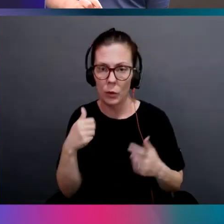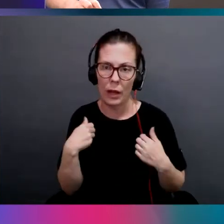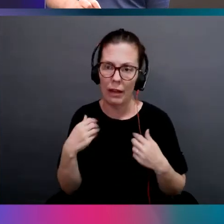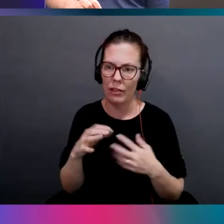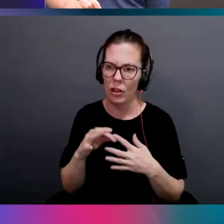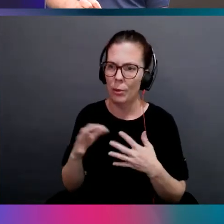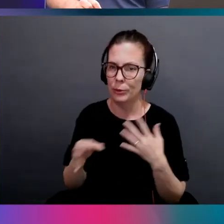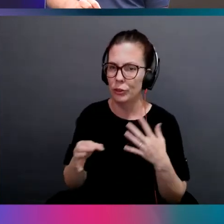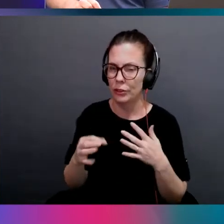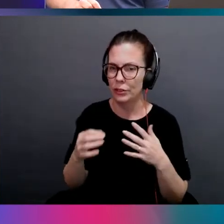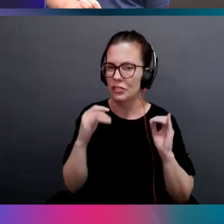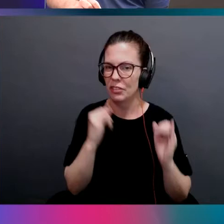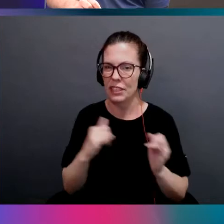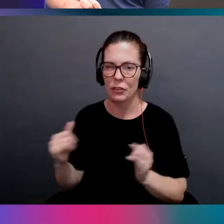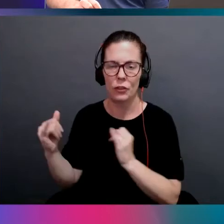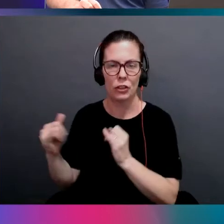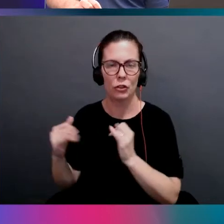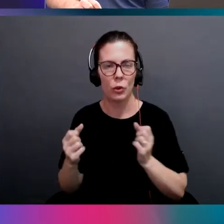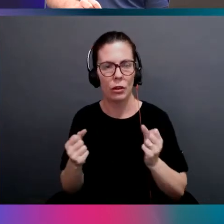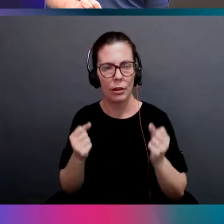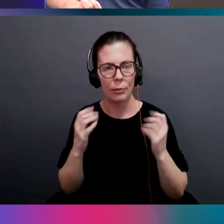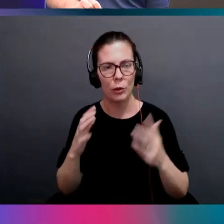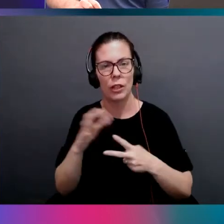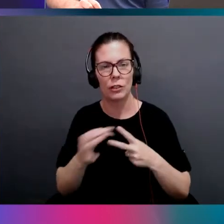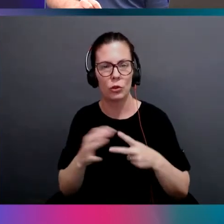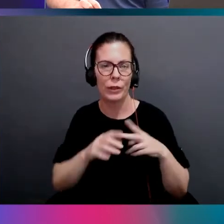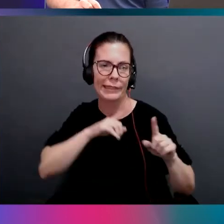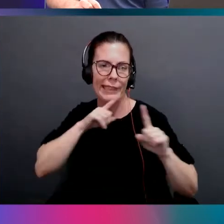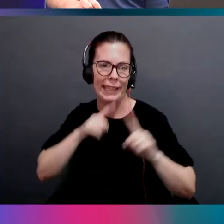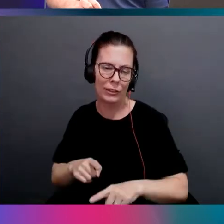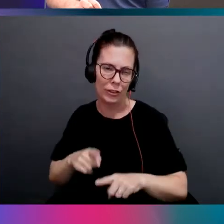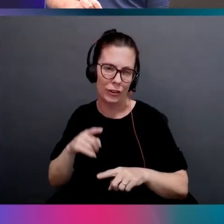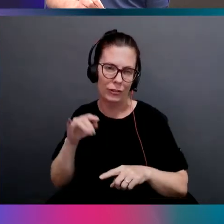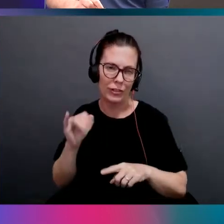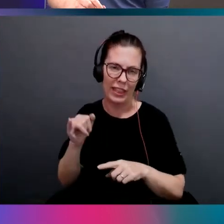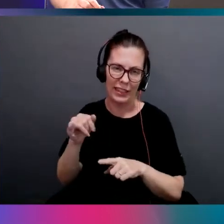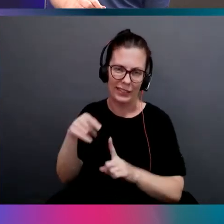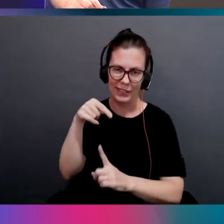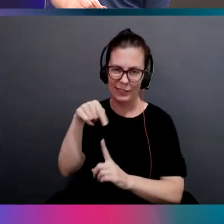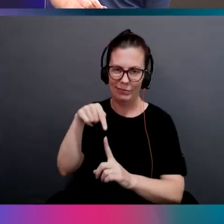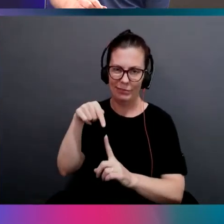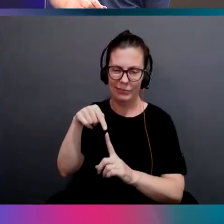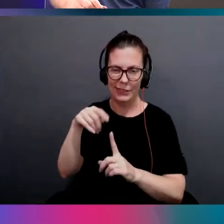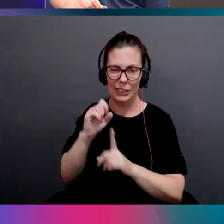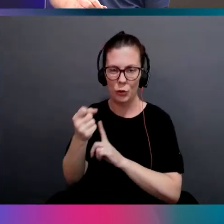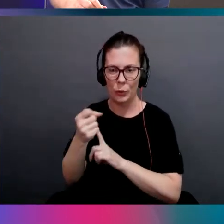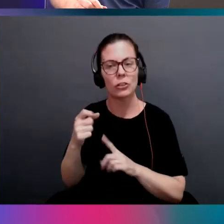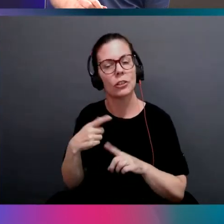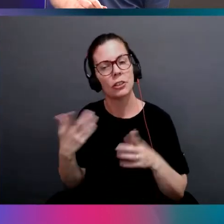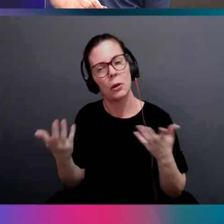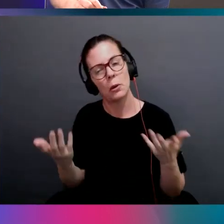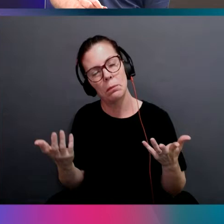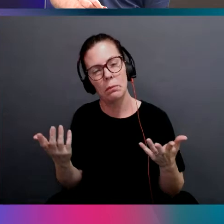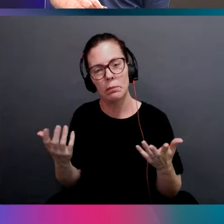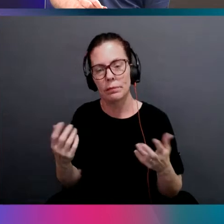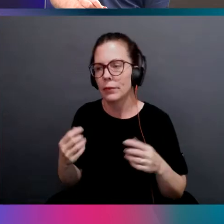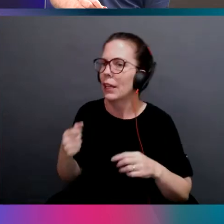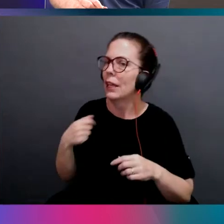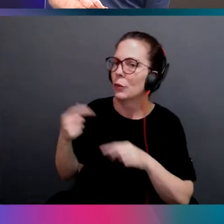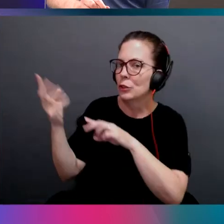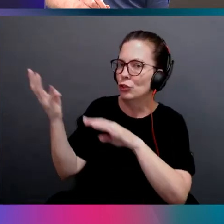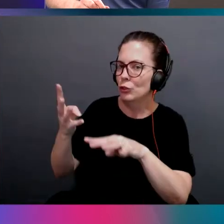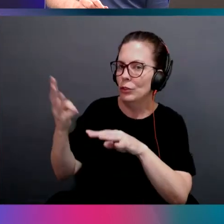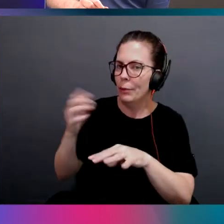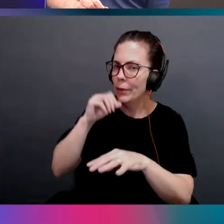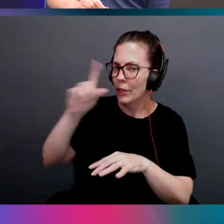do individual multi-choice answers on this interface here, so we'll just kind of that's because we're streaming to a lot more than just Twitch